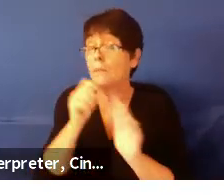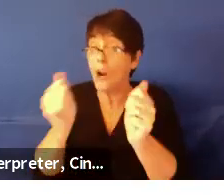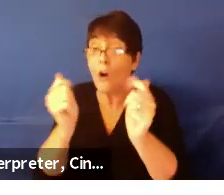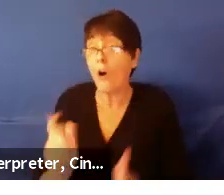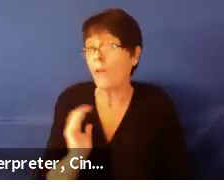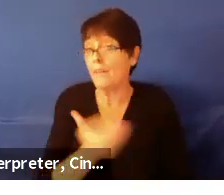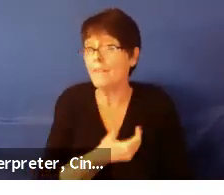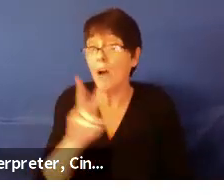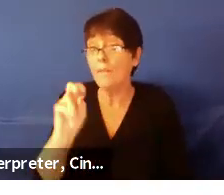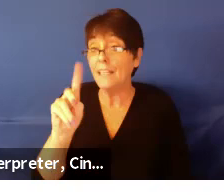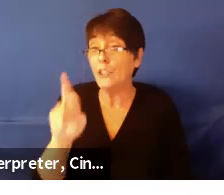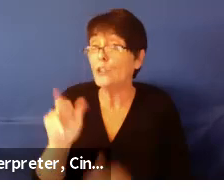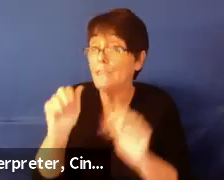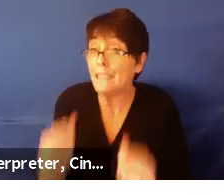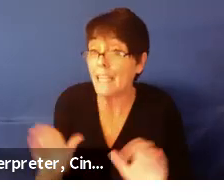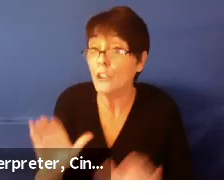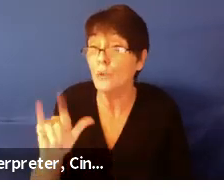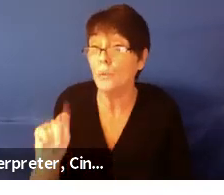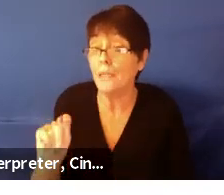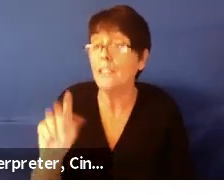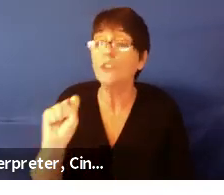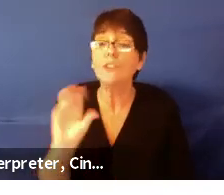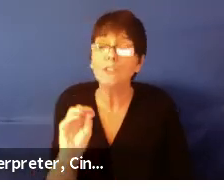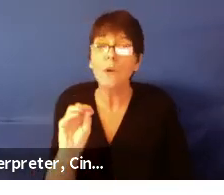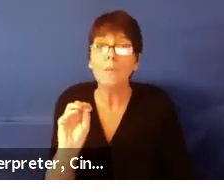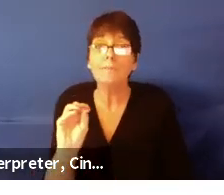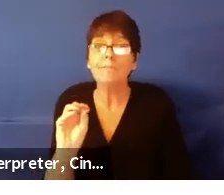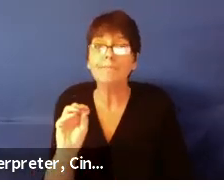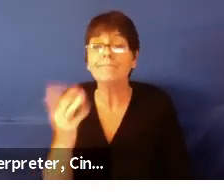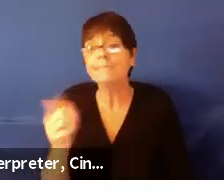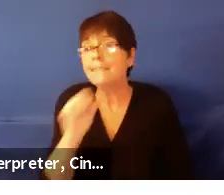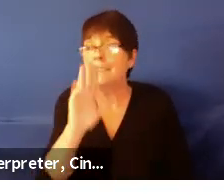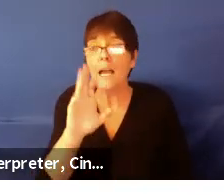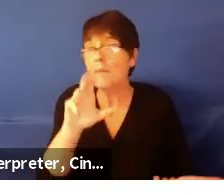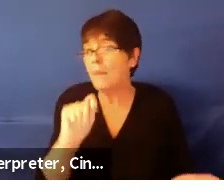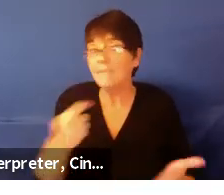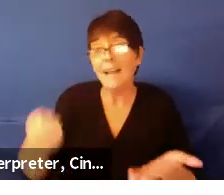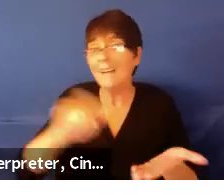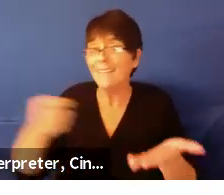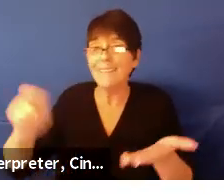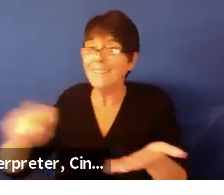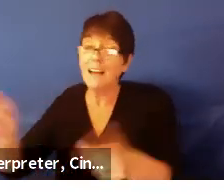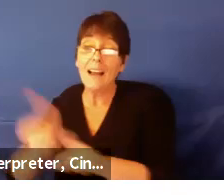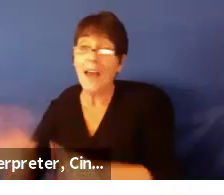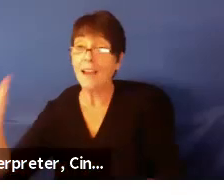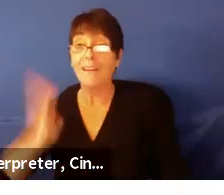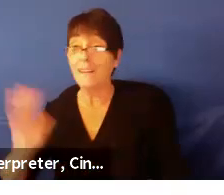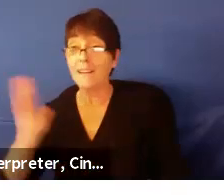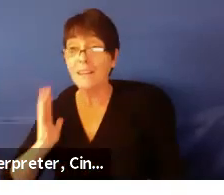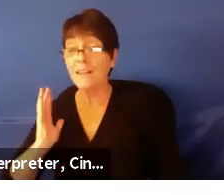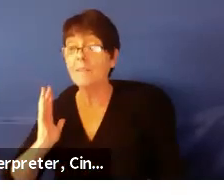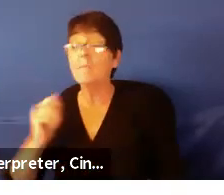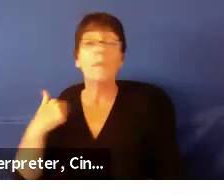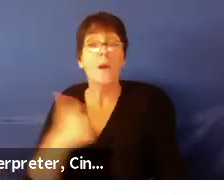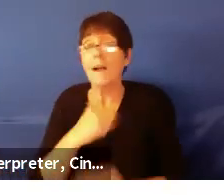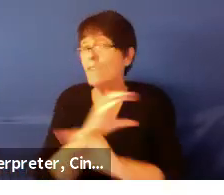vendors can do. So it isn't the sort of buffet line like we would have in a congregate shelter. We don't have